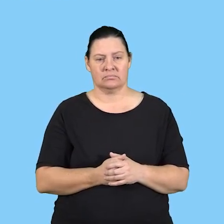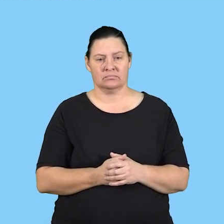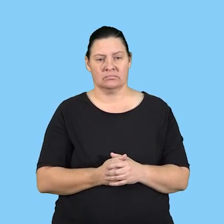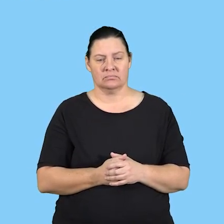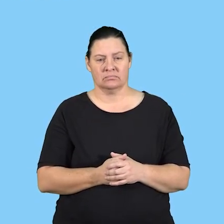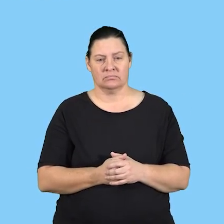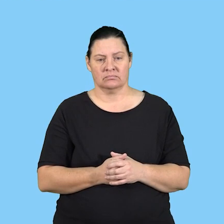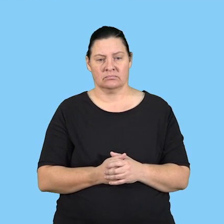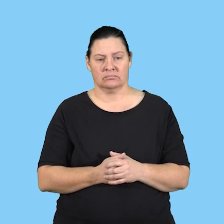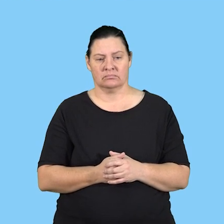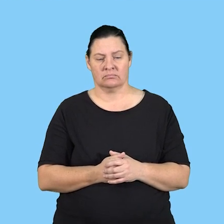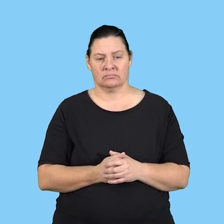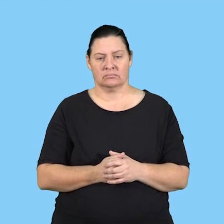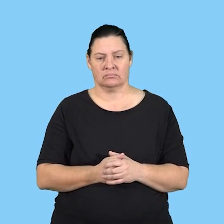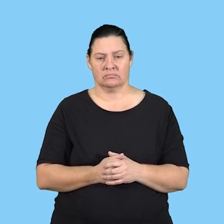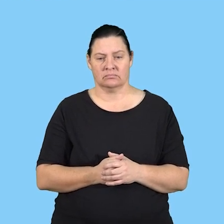to